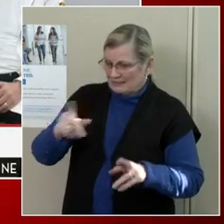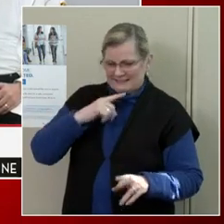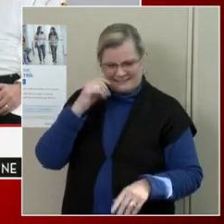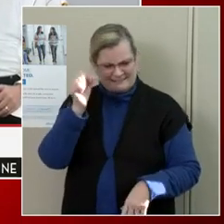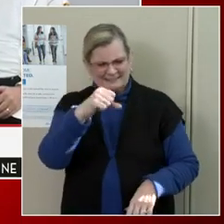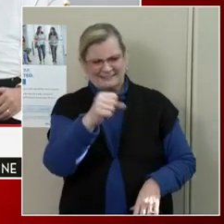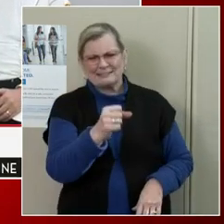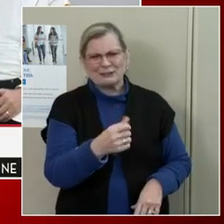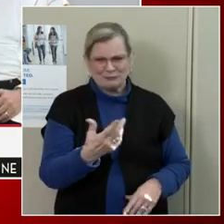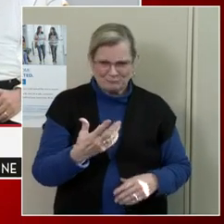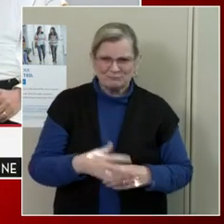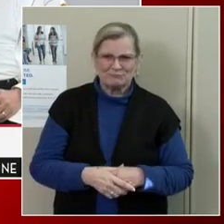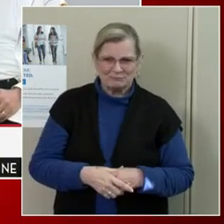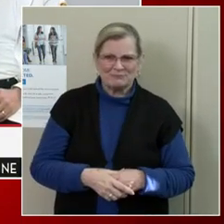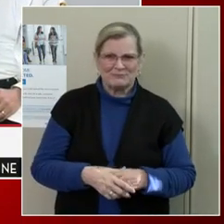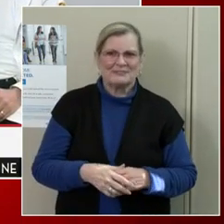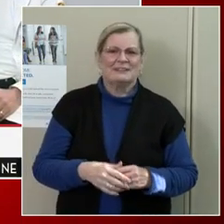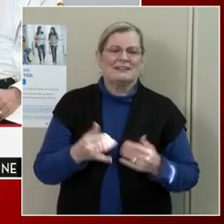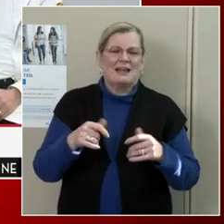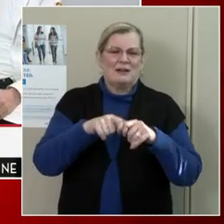It's hardly wait.